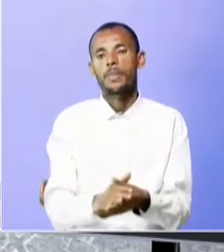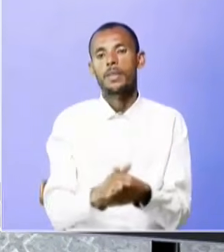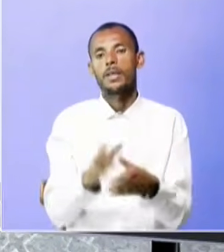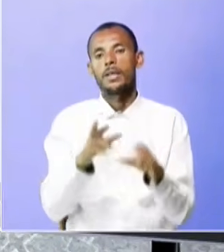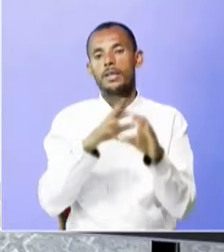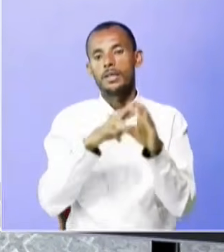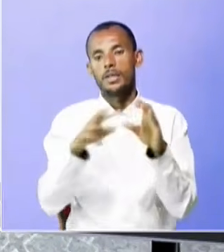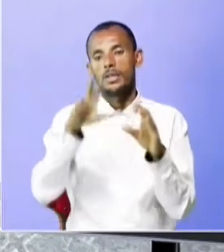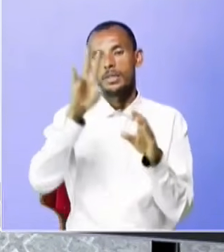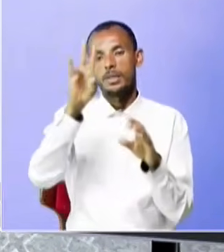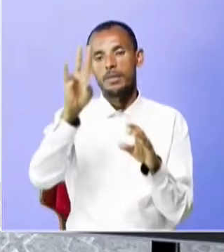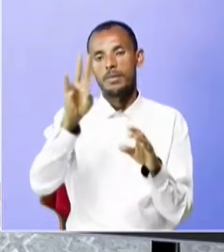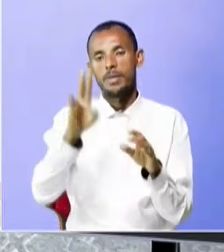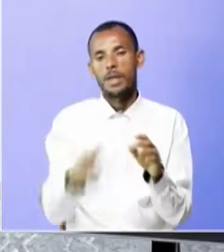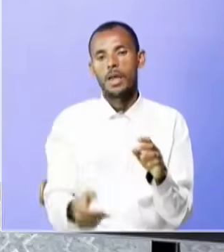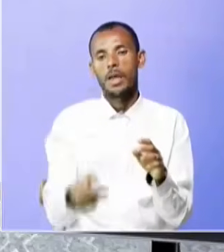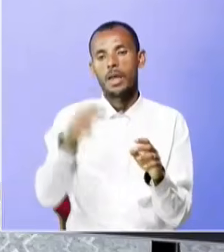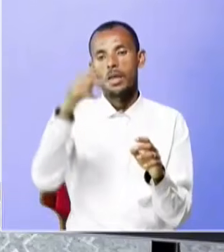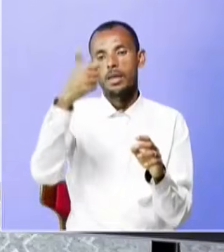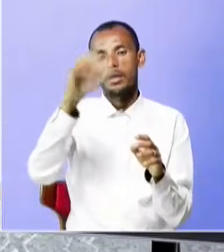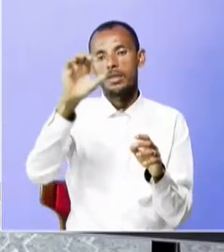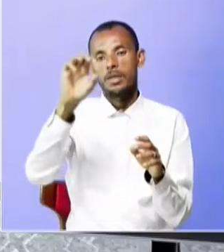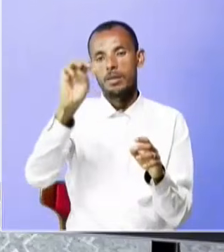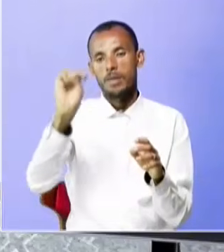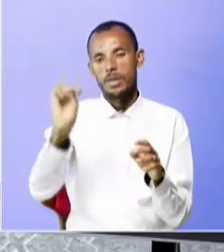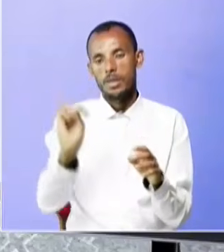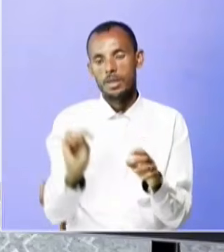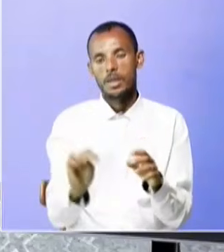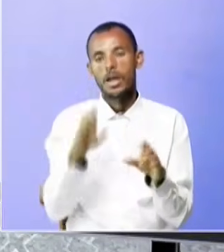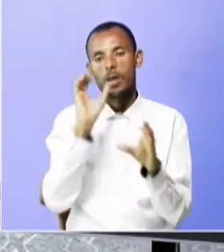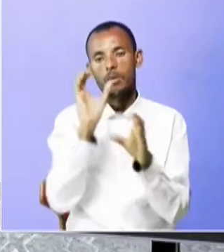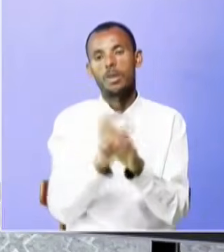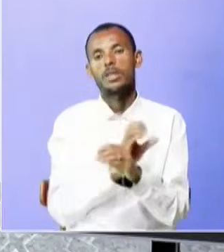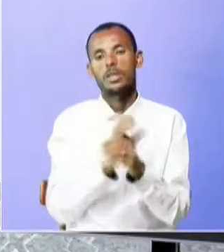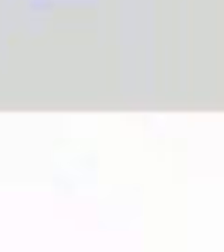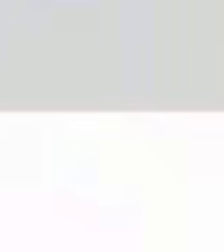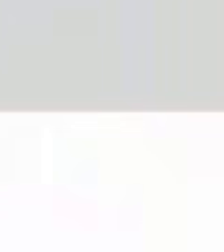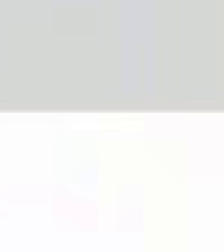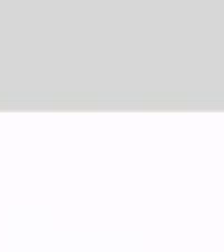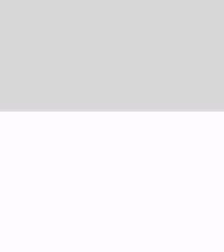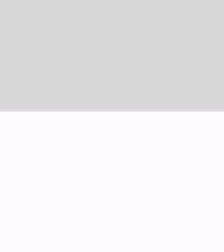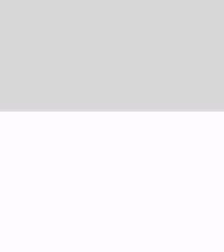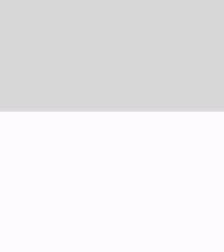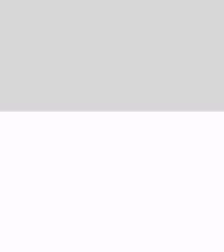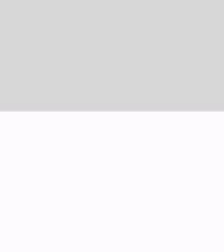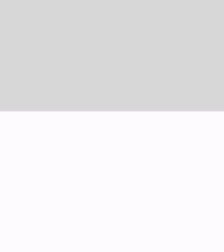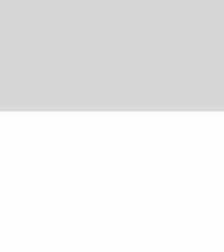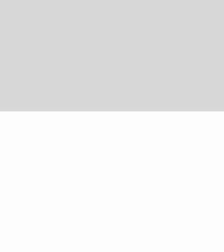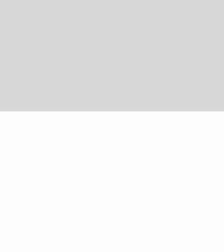is 7, the height is 10 centimeter. So calculate those three things.